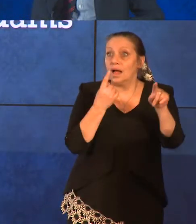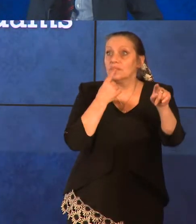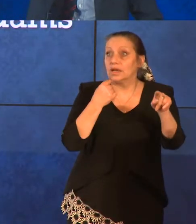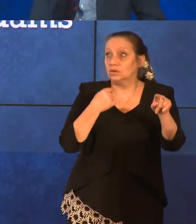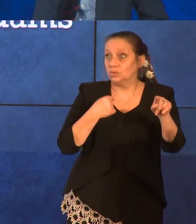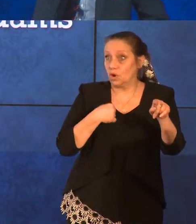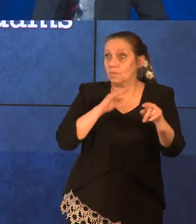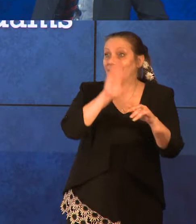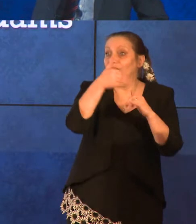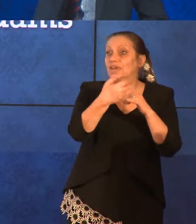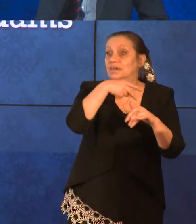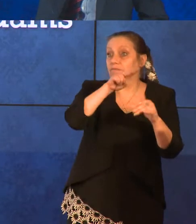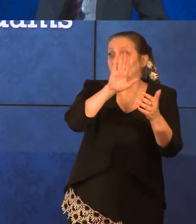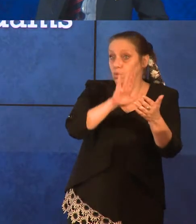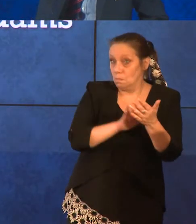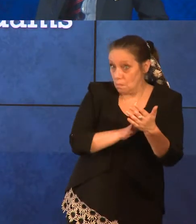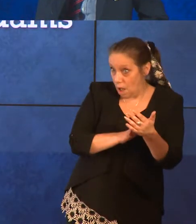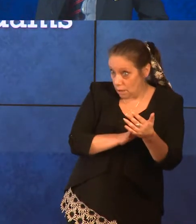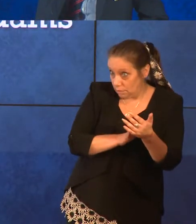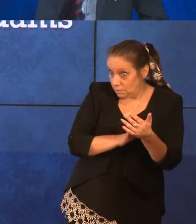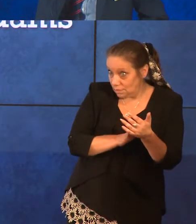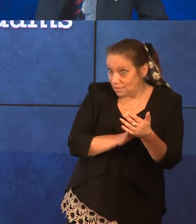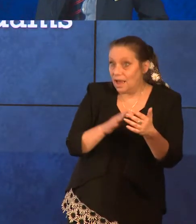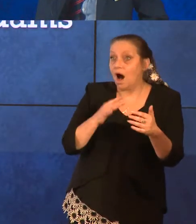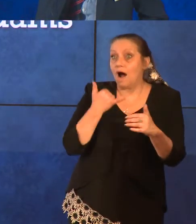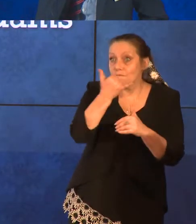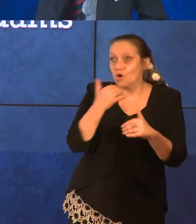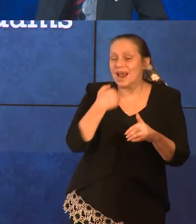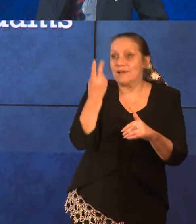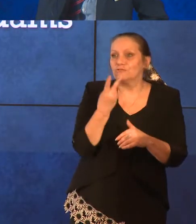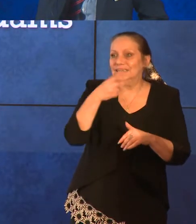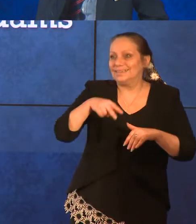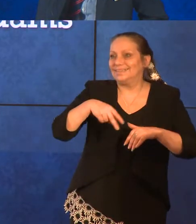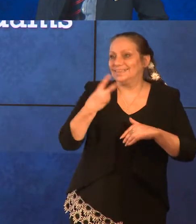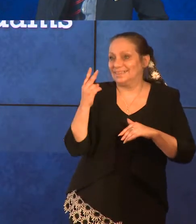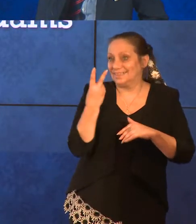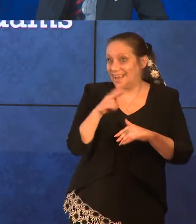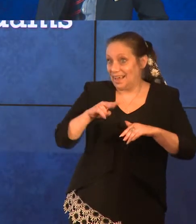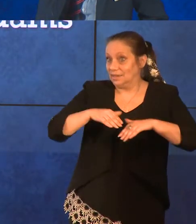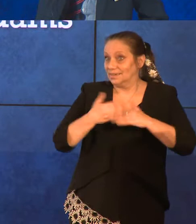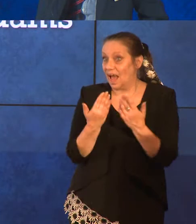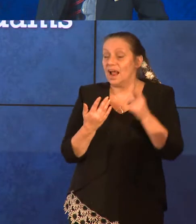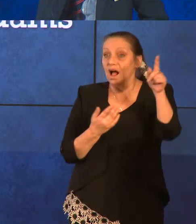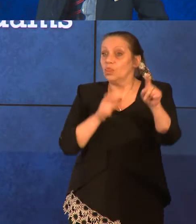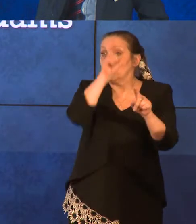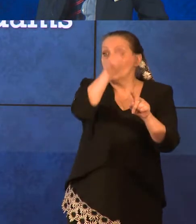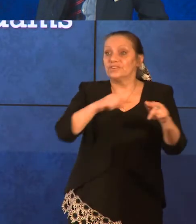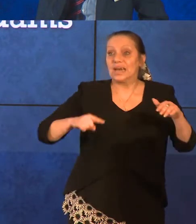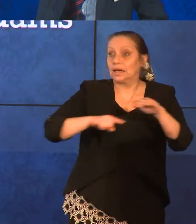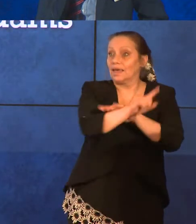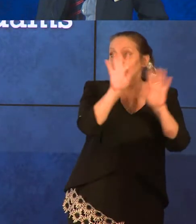informed at the end of 2 months, after calling probably every second day, that the planner in question had left the organisation and